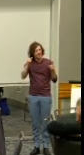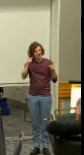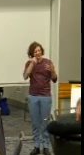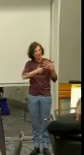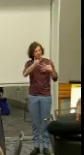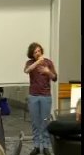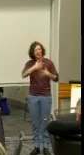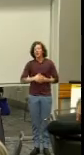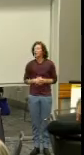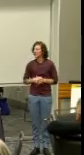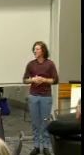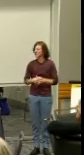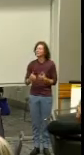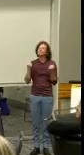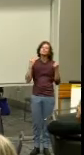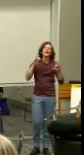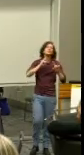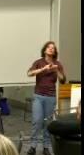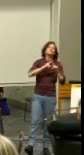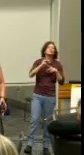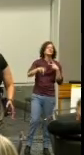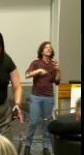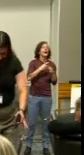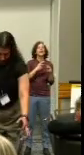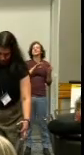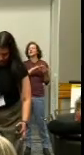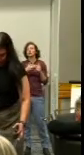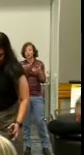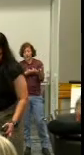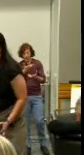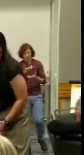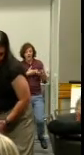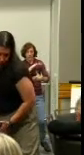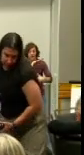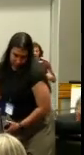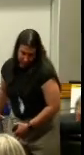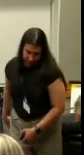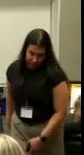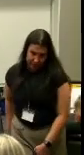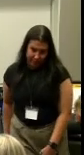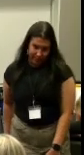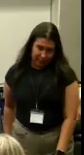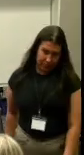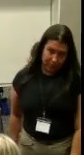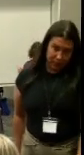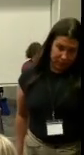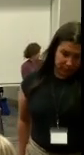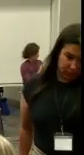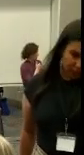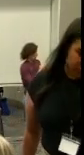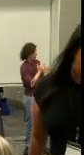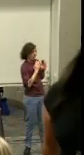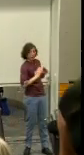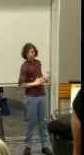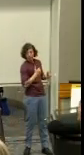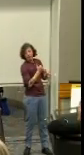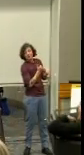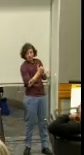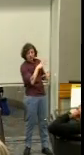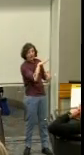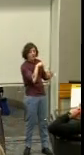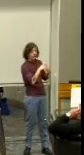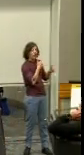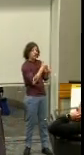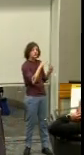ranges from helping our clients with their community engagement efforts to we can also